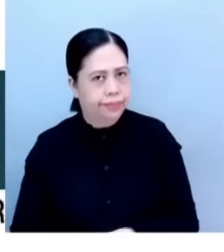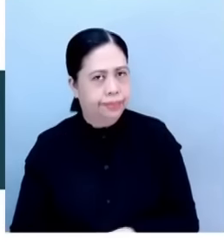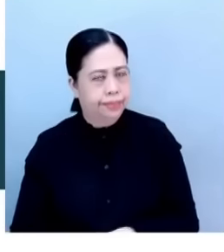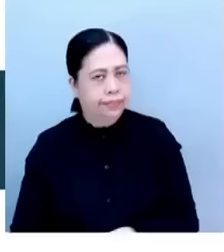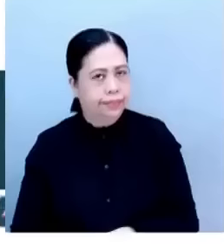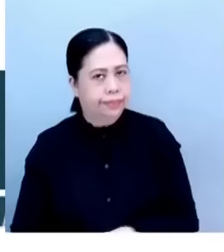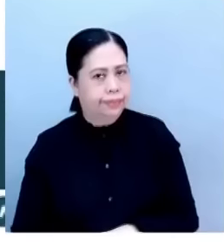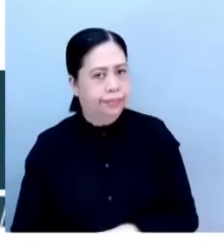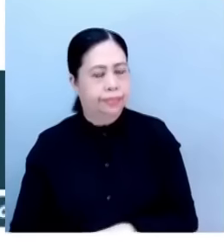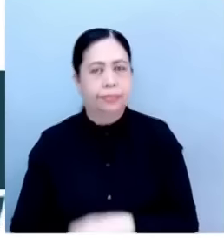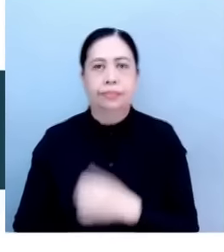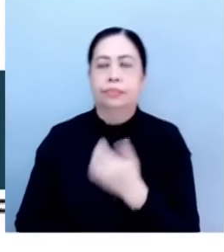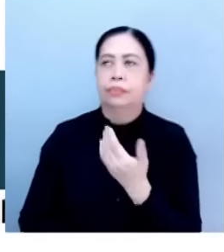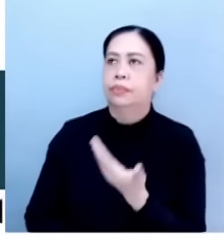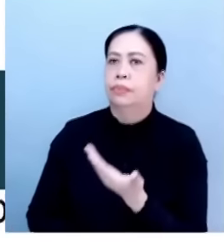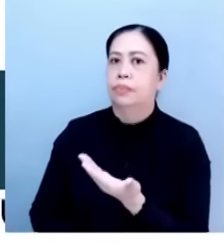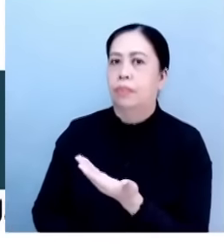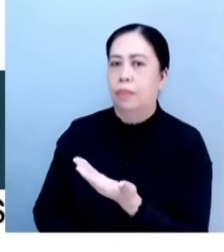Well,